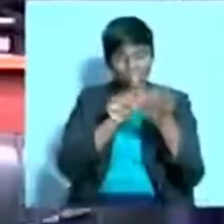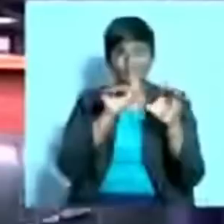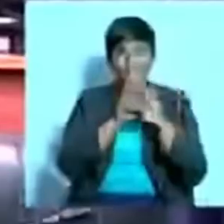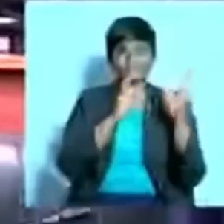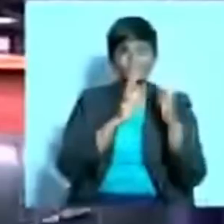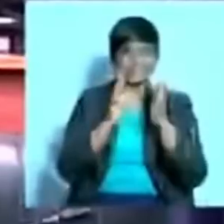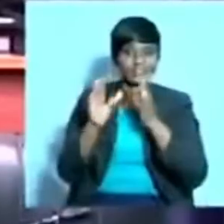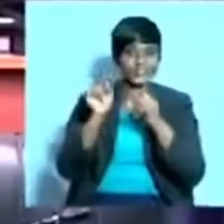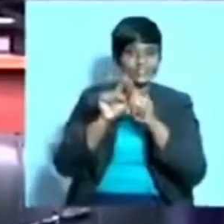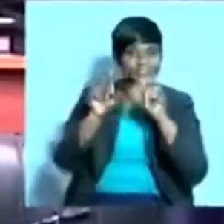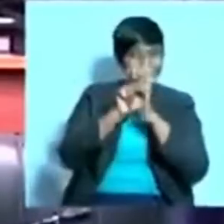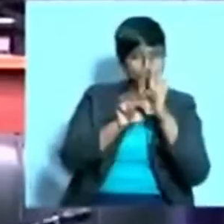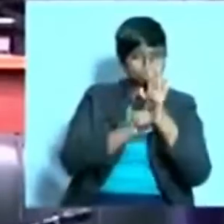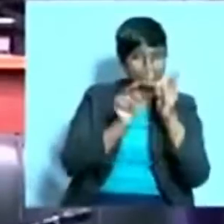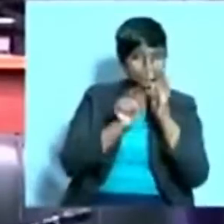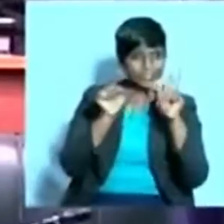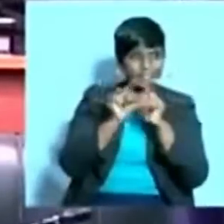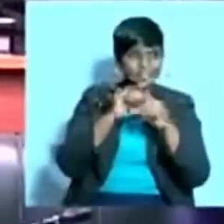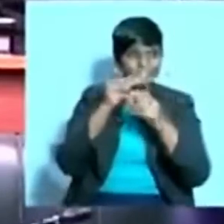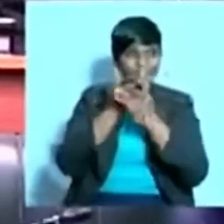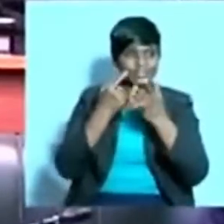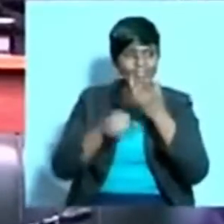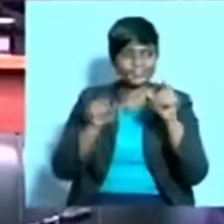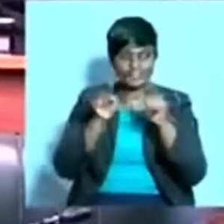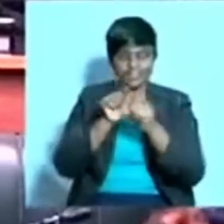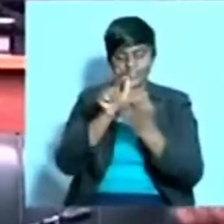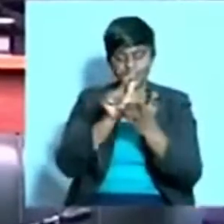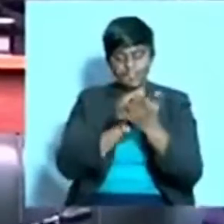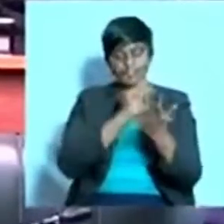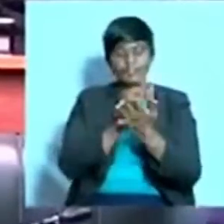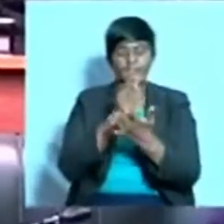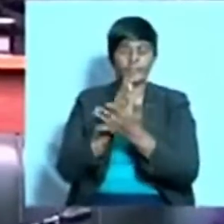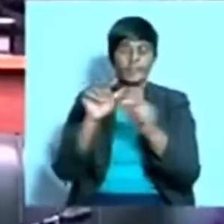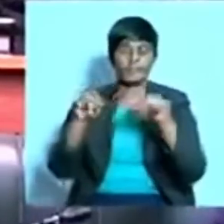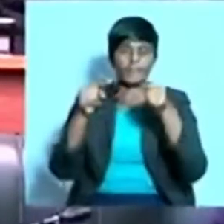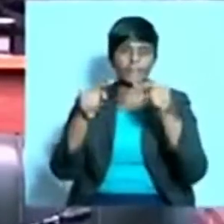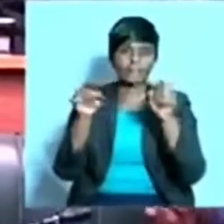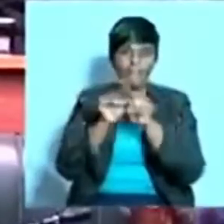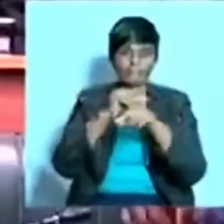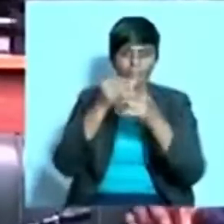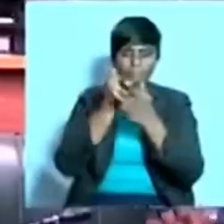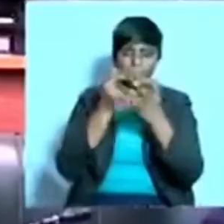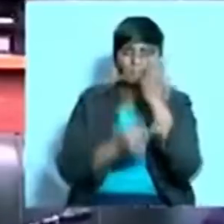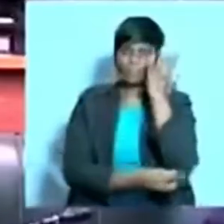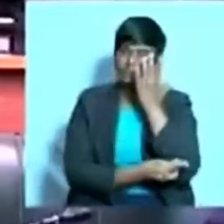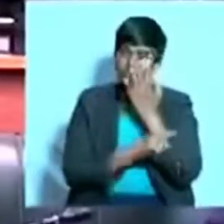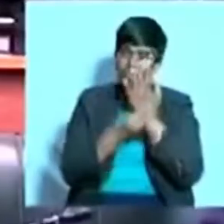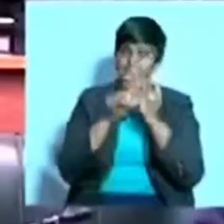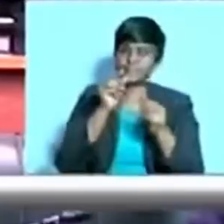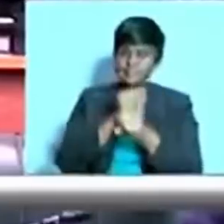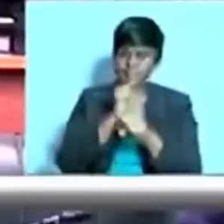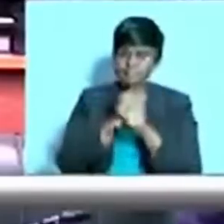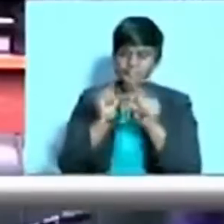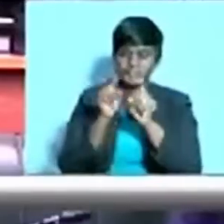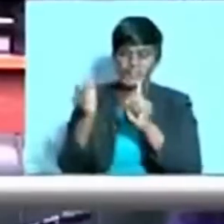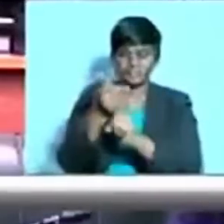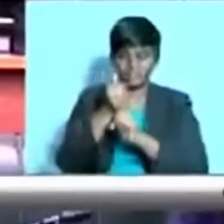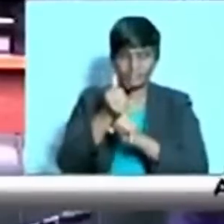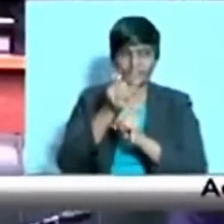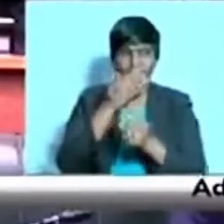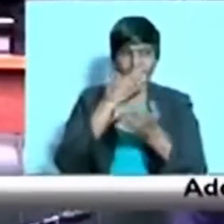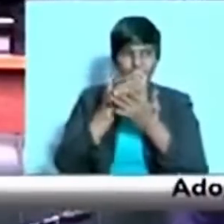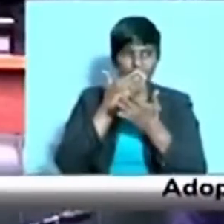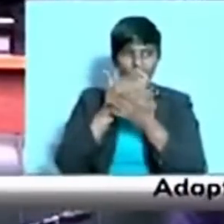measures, policies, and laws to prevent conflict, so that development efforts attained are